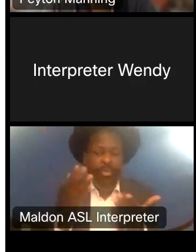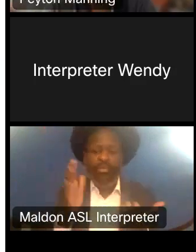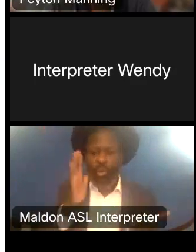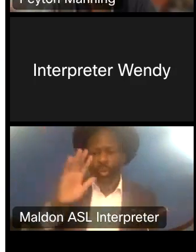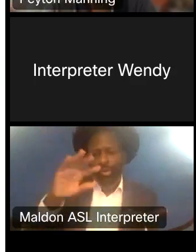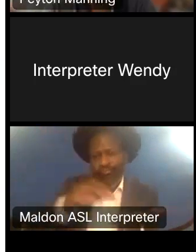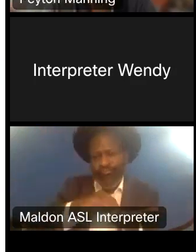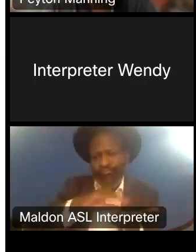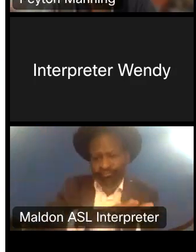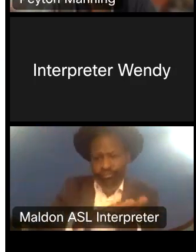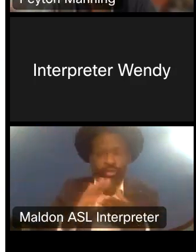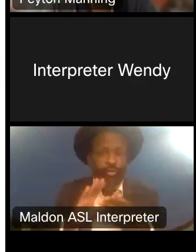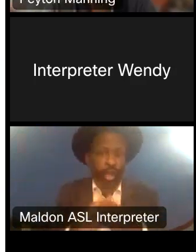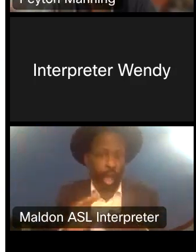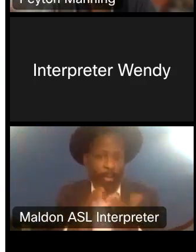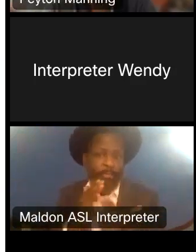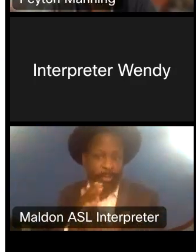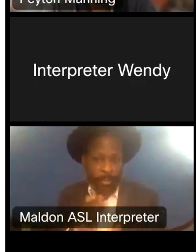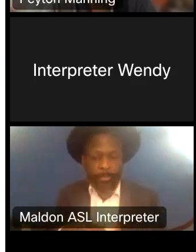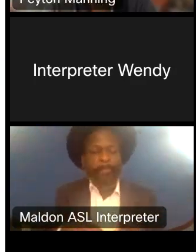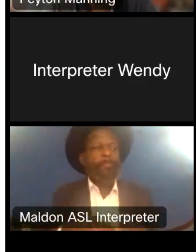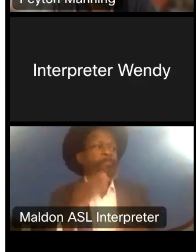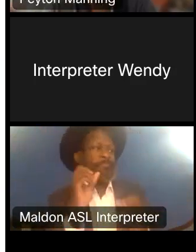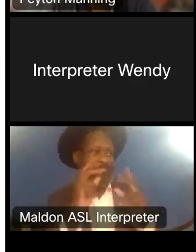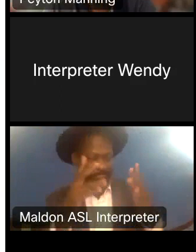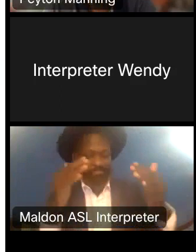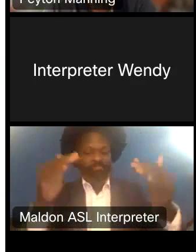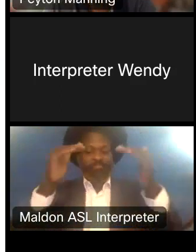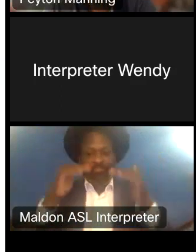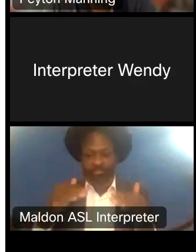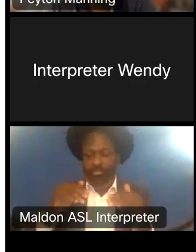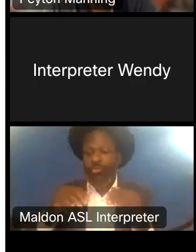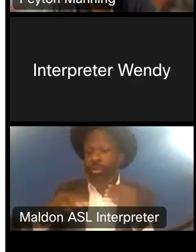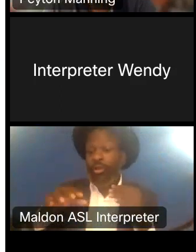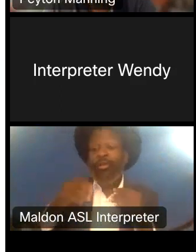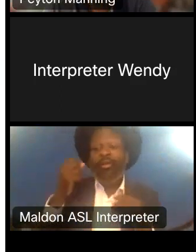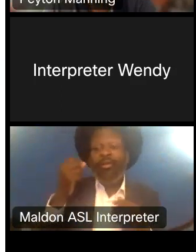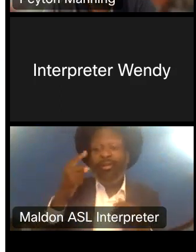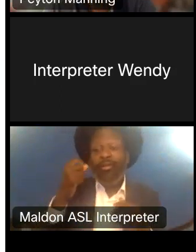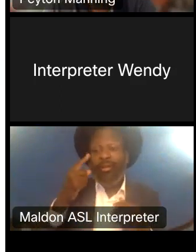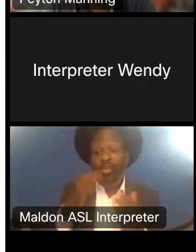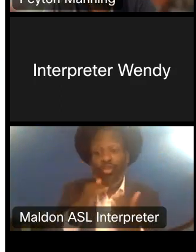Okay. Is there any plan to extend bike access on New York Avenue to Costco?